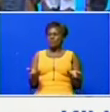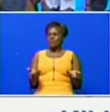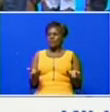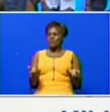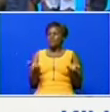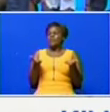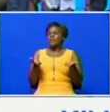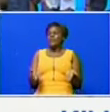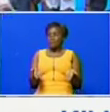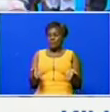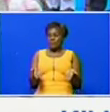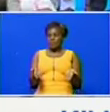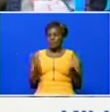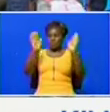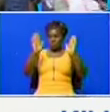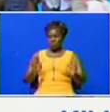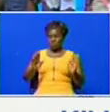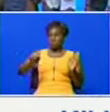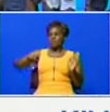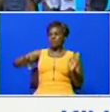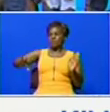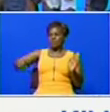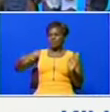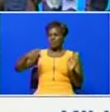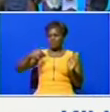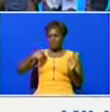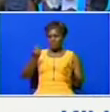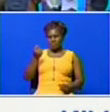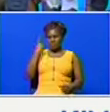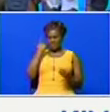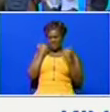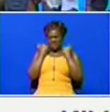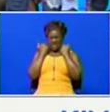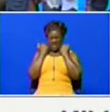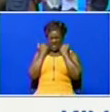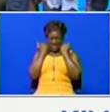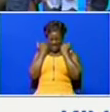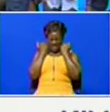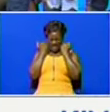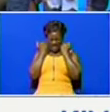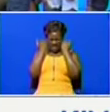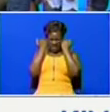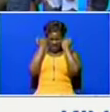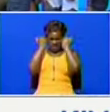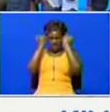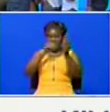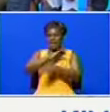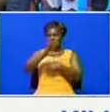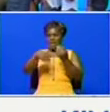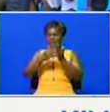and it was the town that I realized was tensed. You know, everybody